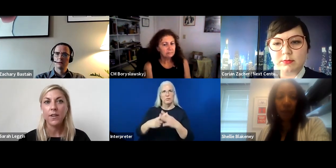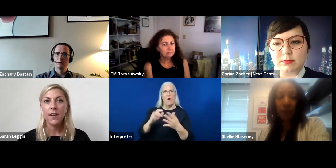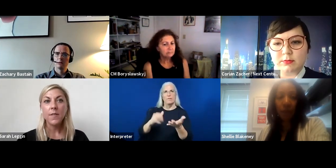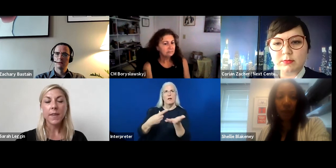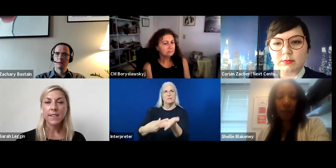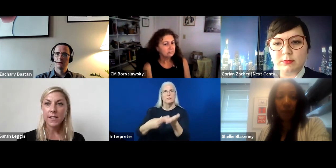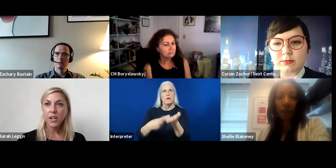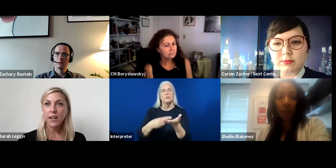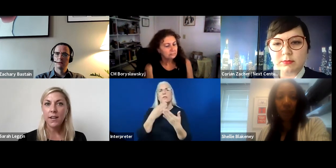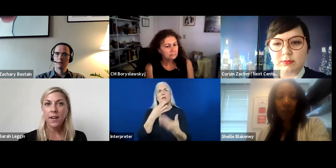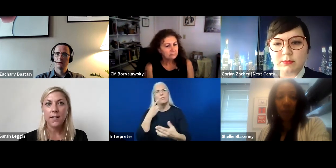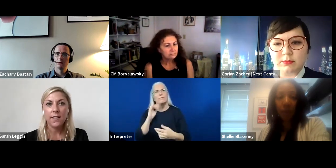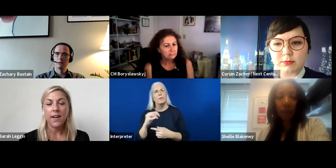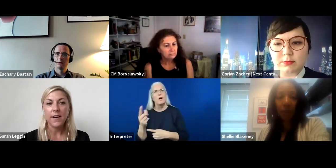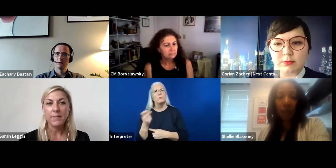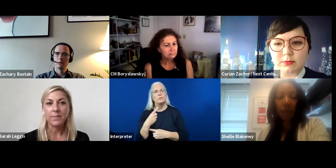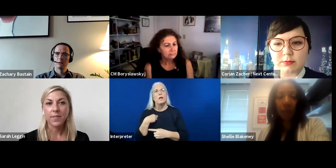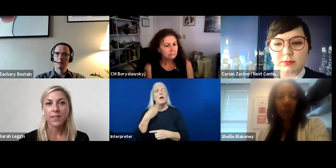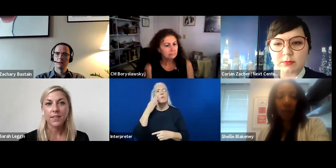of attention and